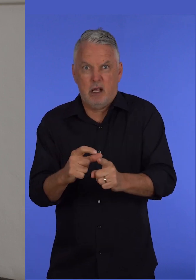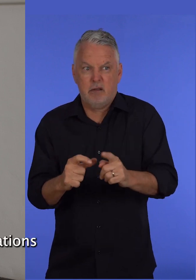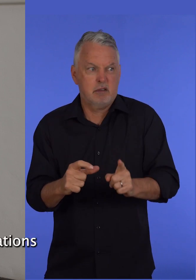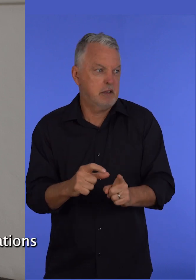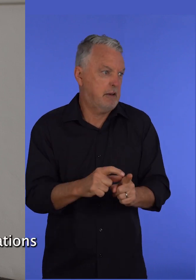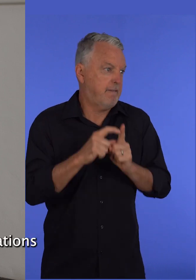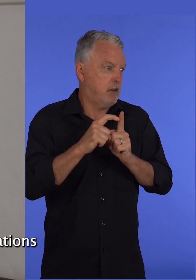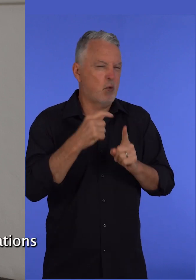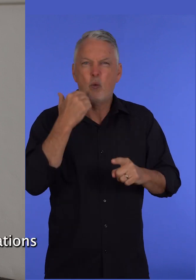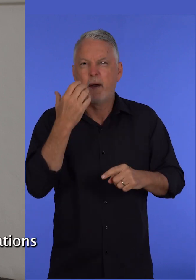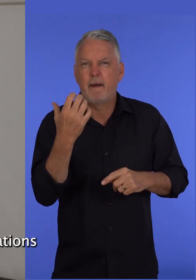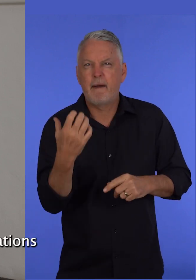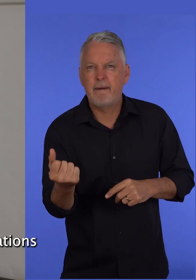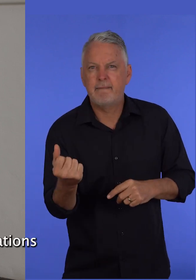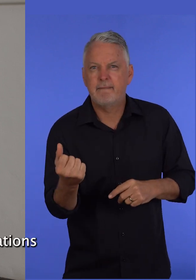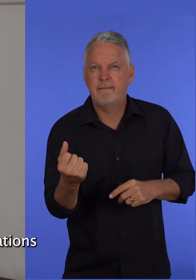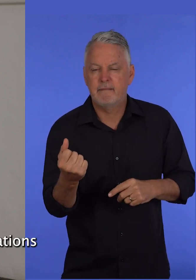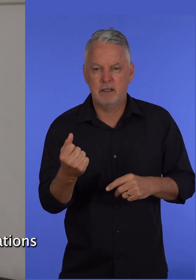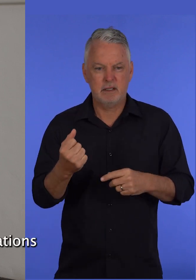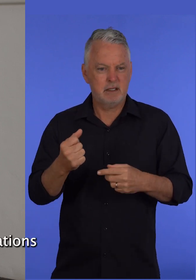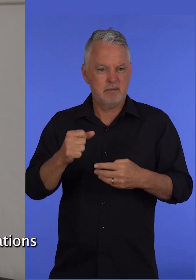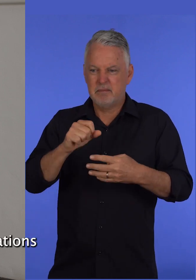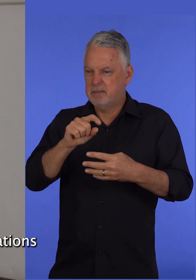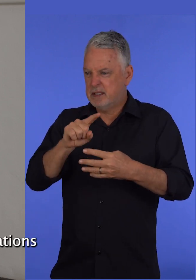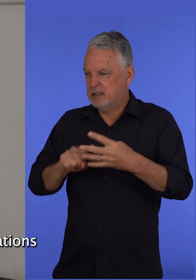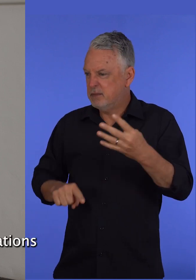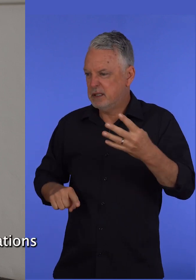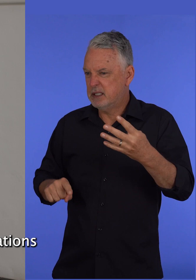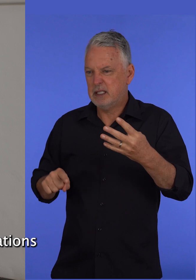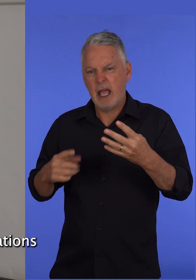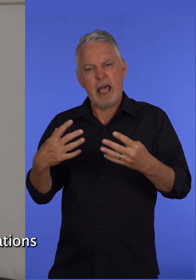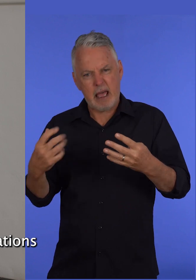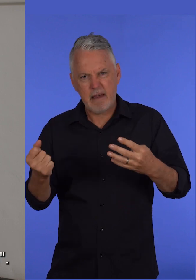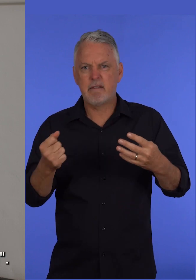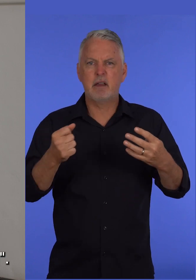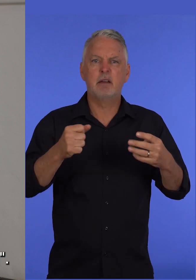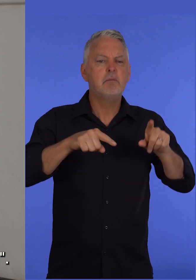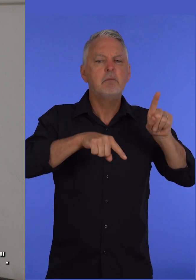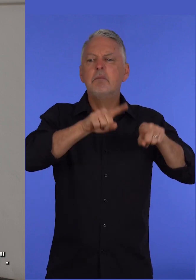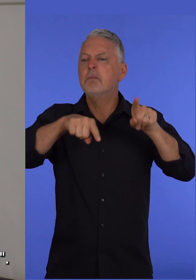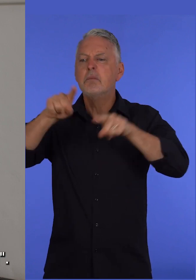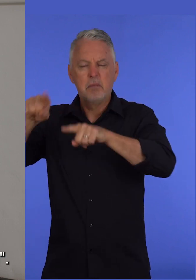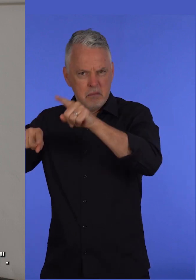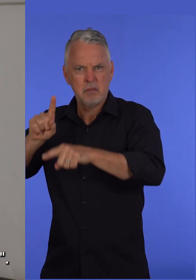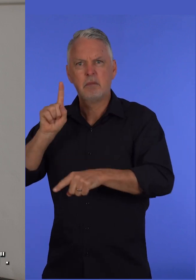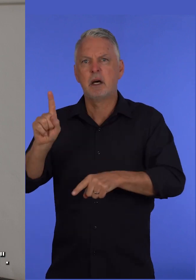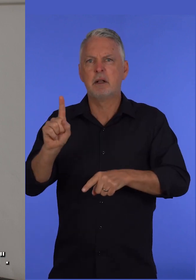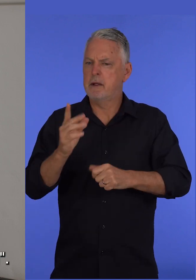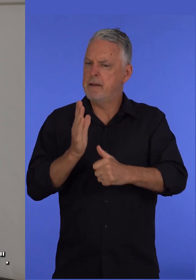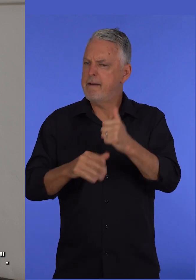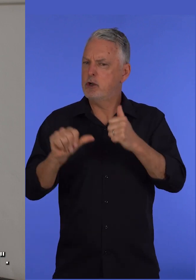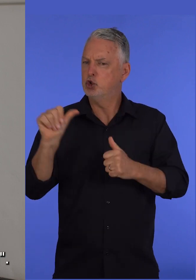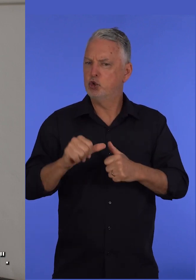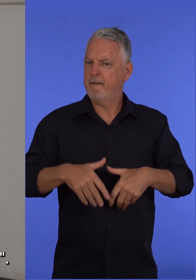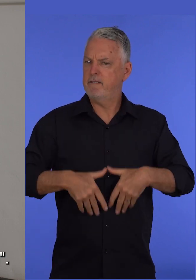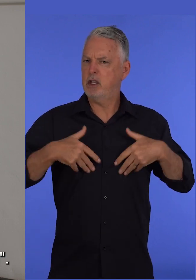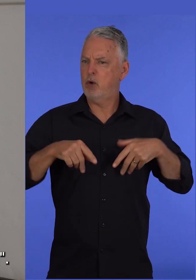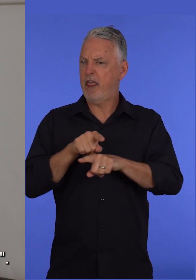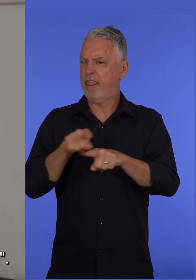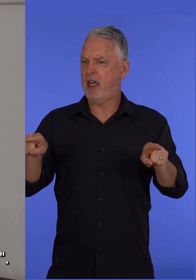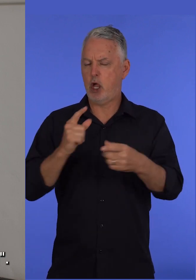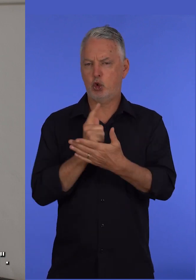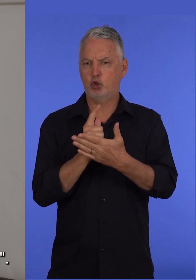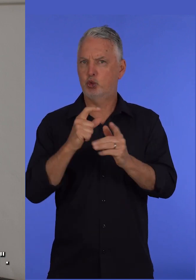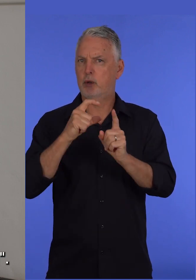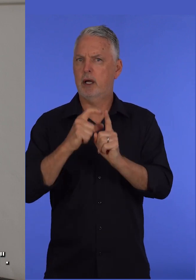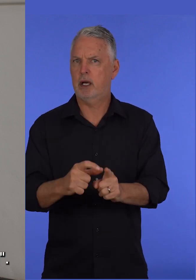always. Disability it can have its complications and it can be tough, but no child should feel like they are too hard.